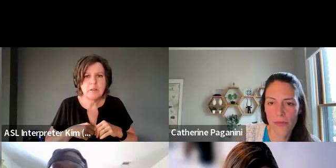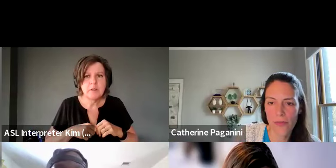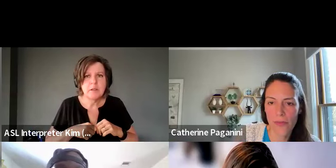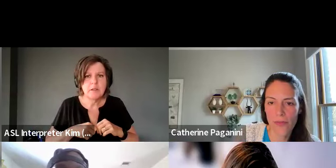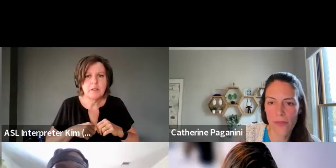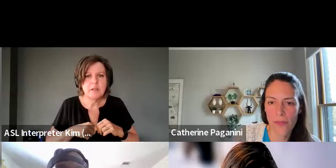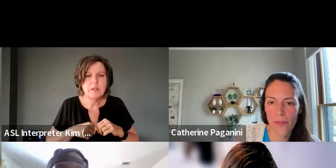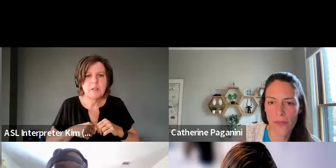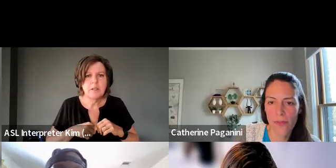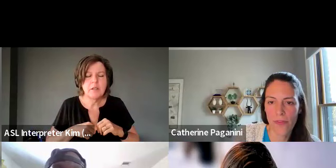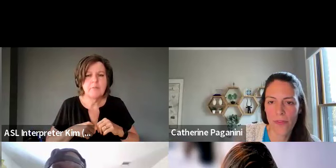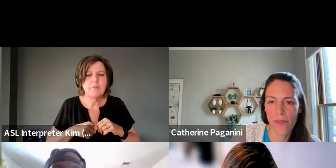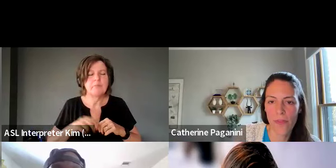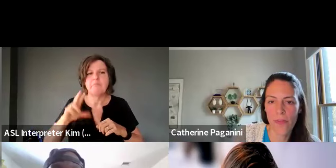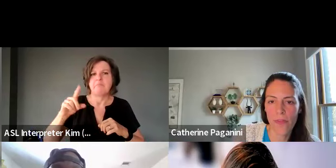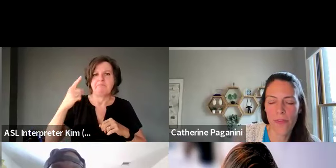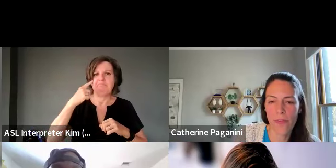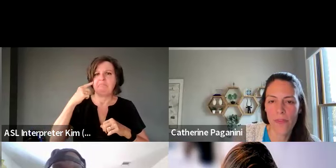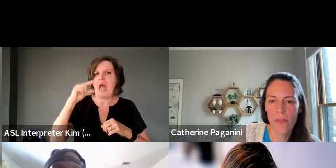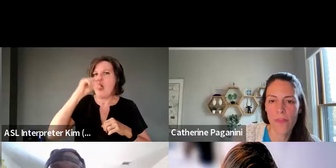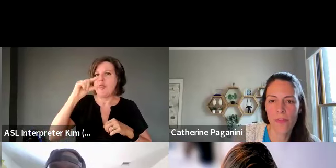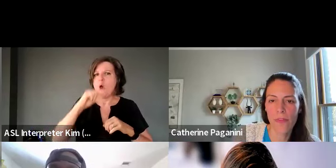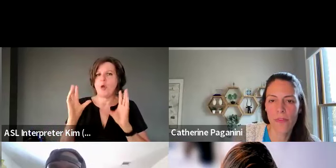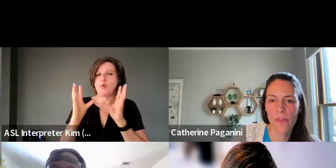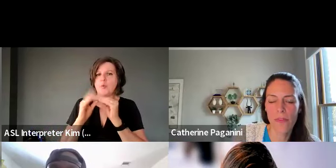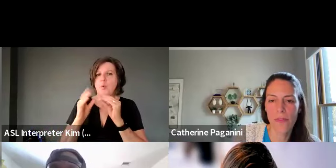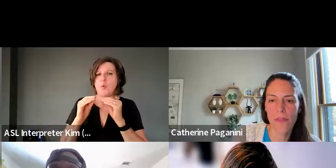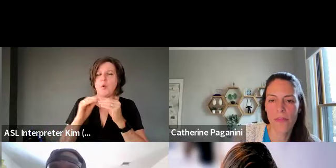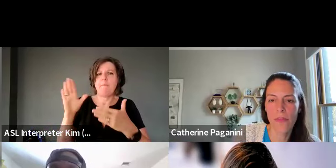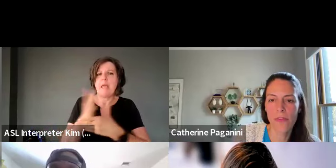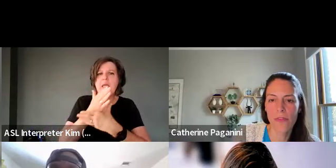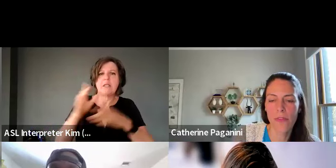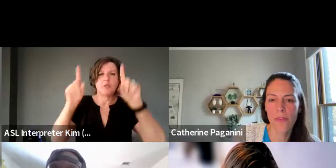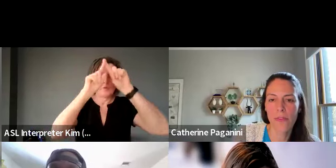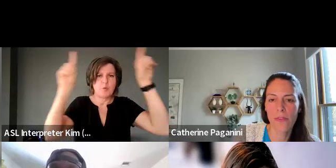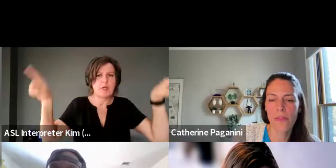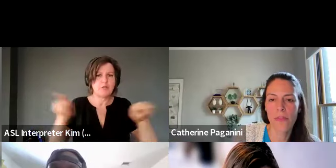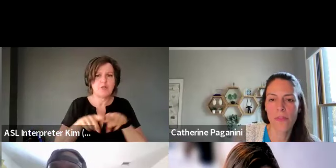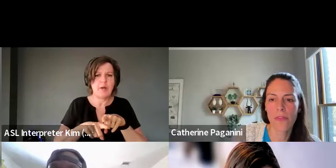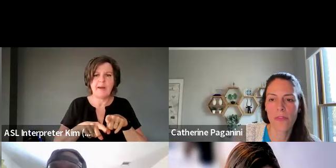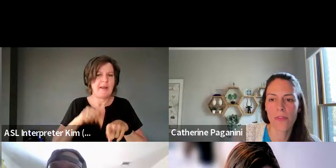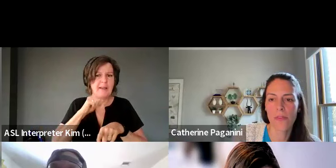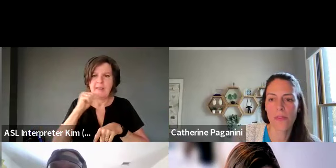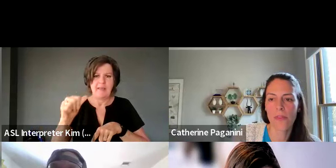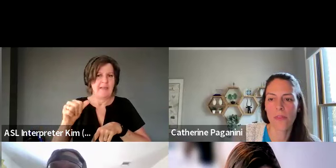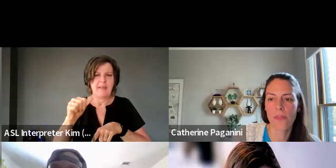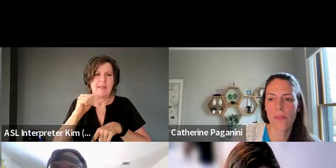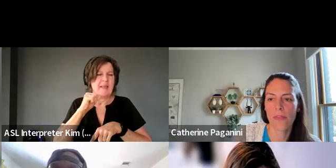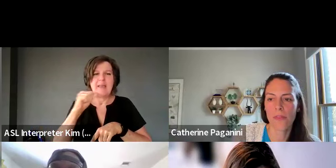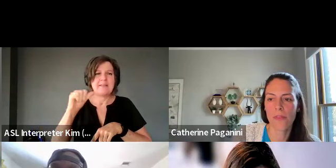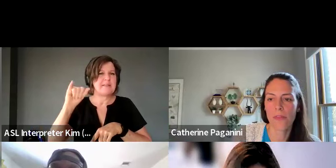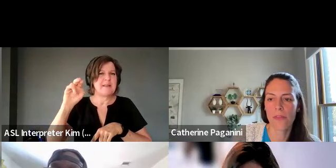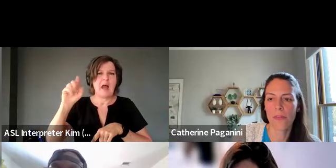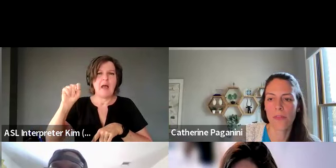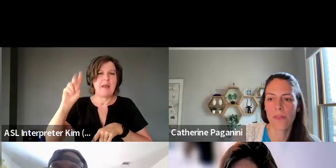Go ahead. No, I just thought that in the Google Meeting, the screen sharing is not at all intuitive. In Zoom, the screen sharing is